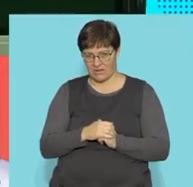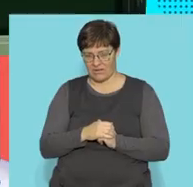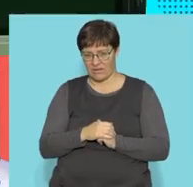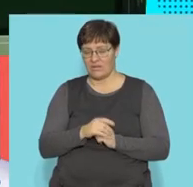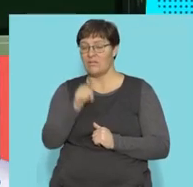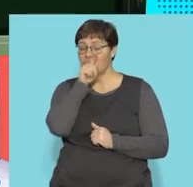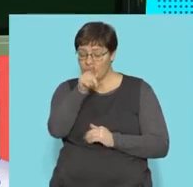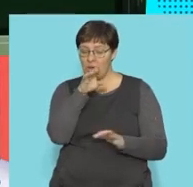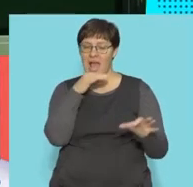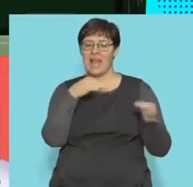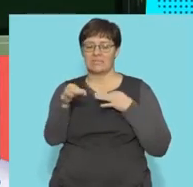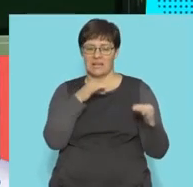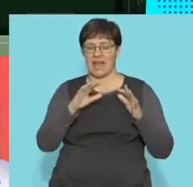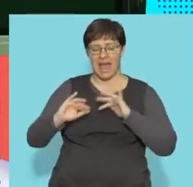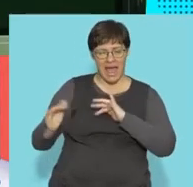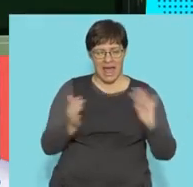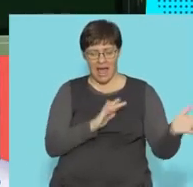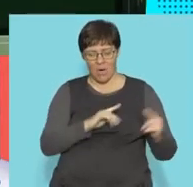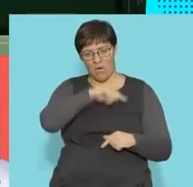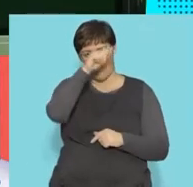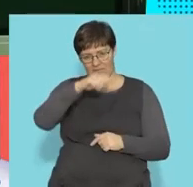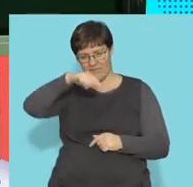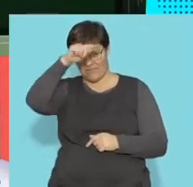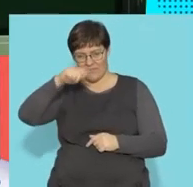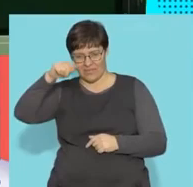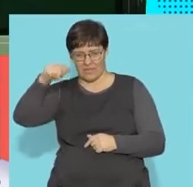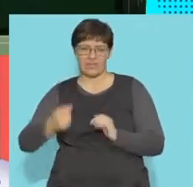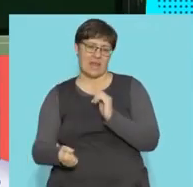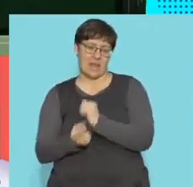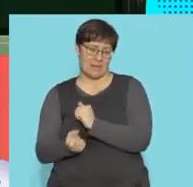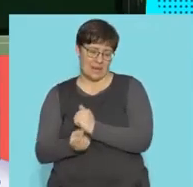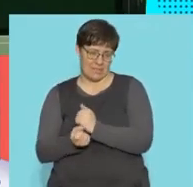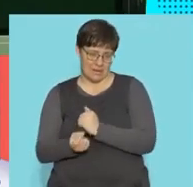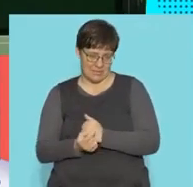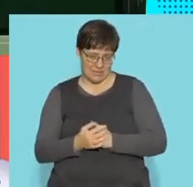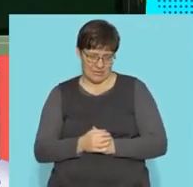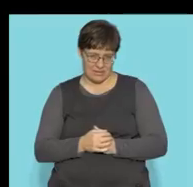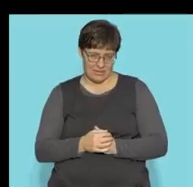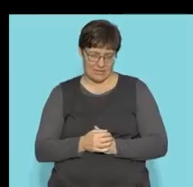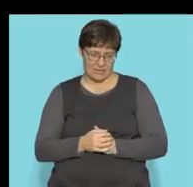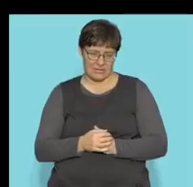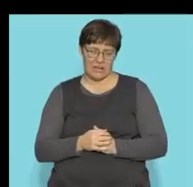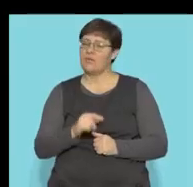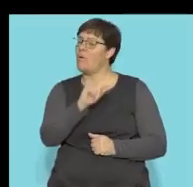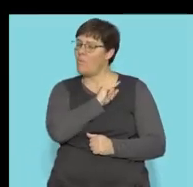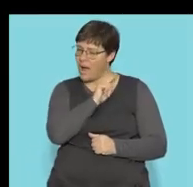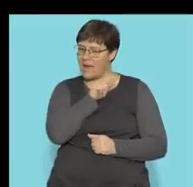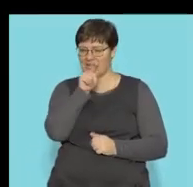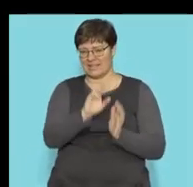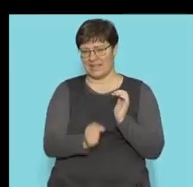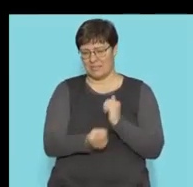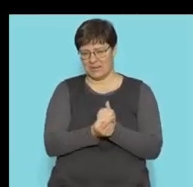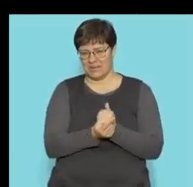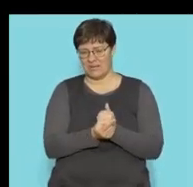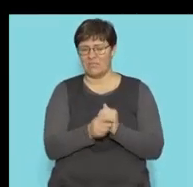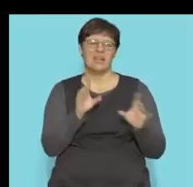explain how those fluctuations come about and what is causing those fluctuations. So you're going to be talking